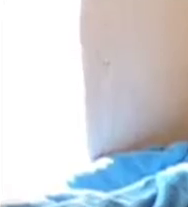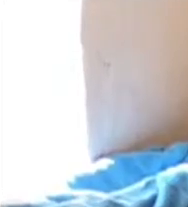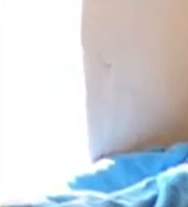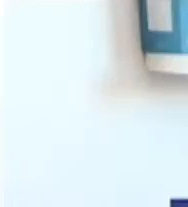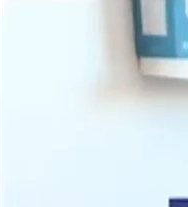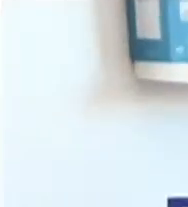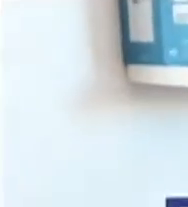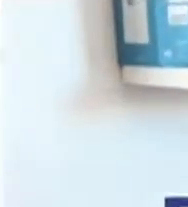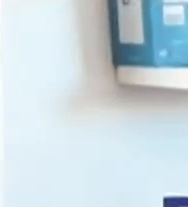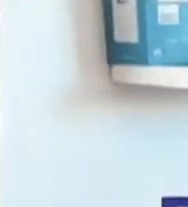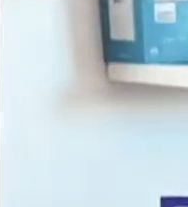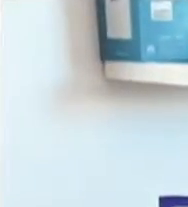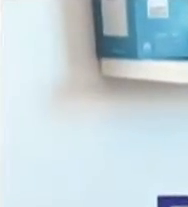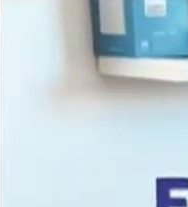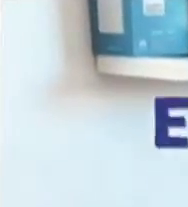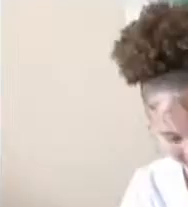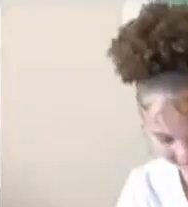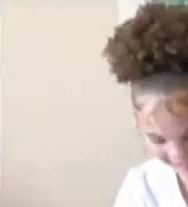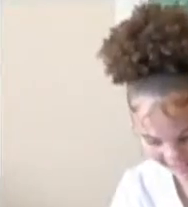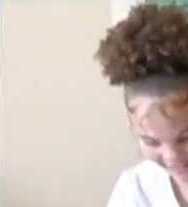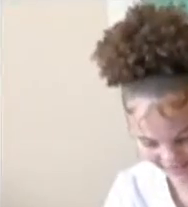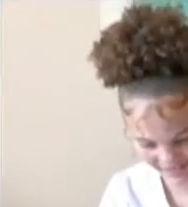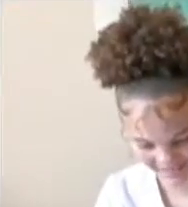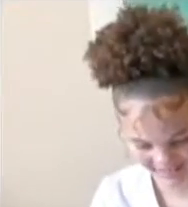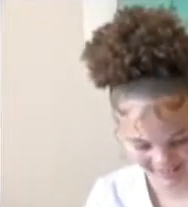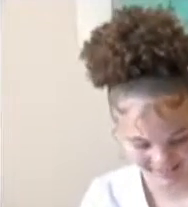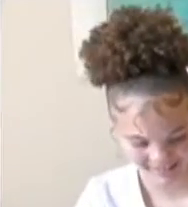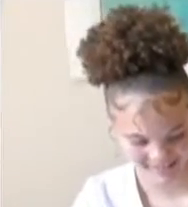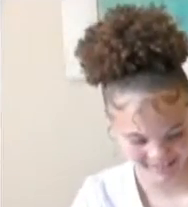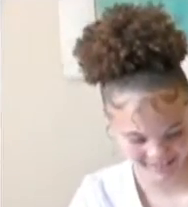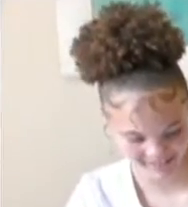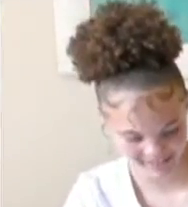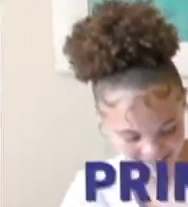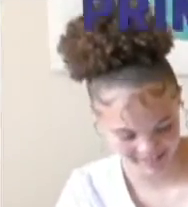include early childhood development programs and primary school lessons. These air